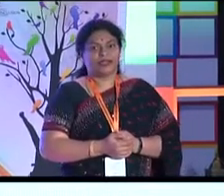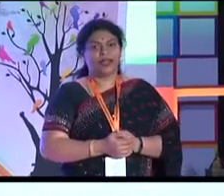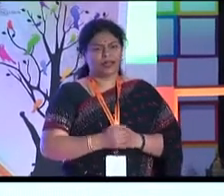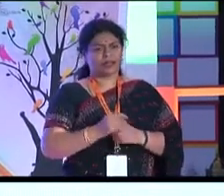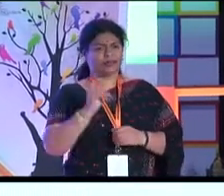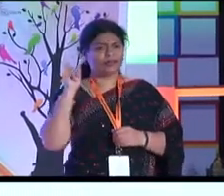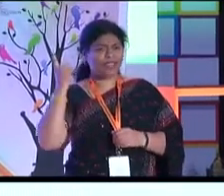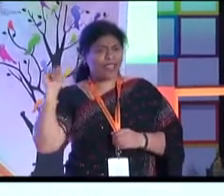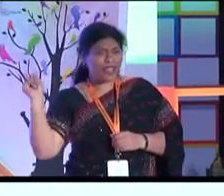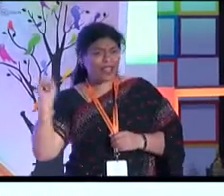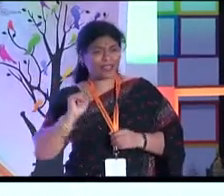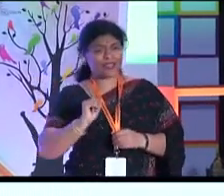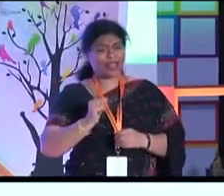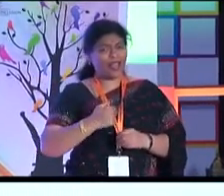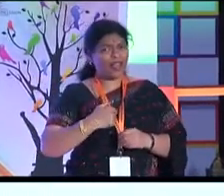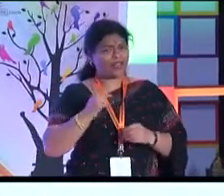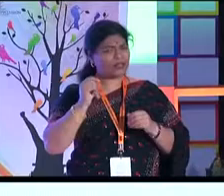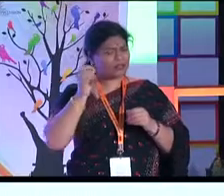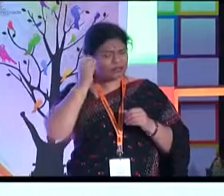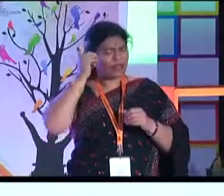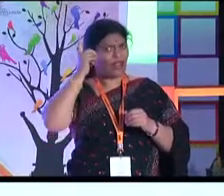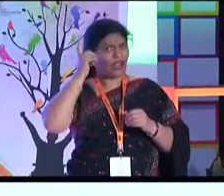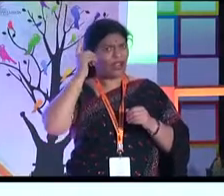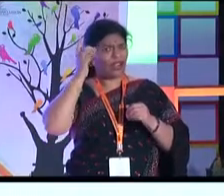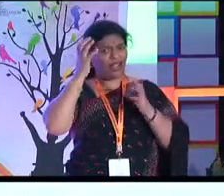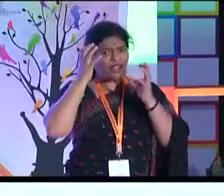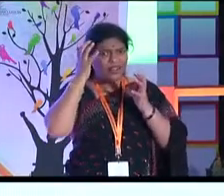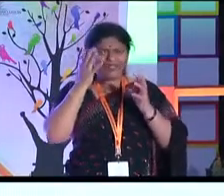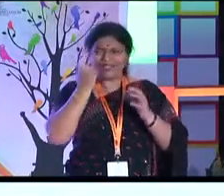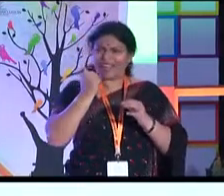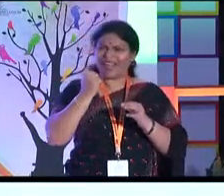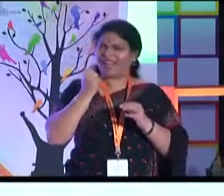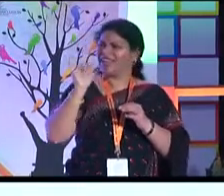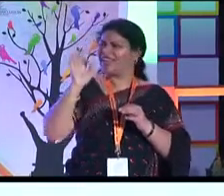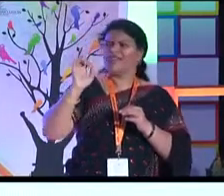For some time I wondered, why Feroz wants me to be here.